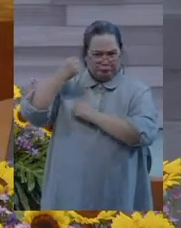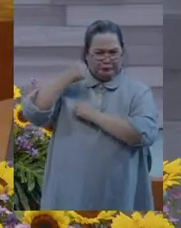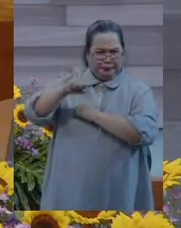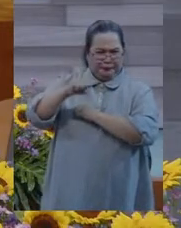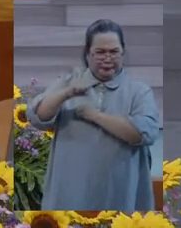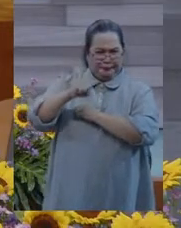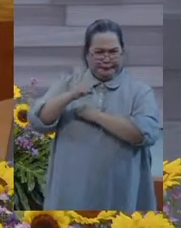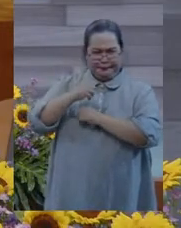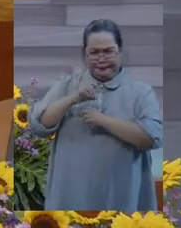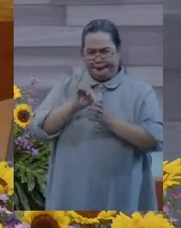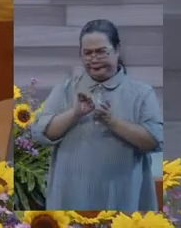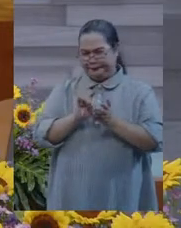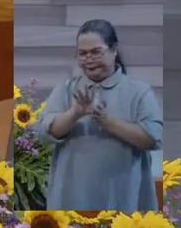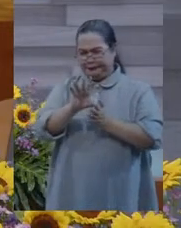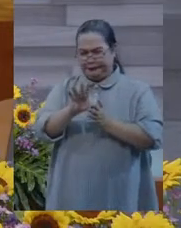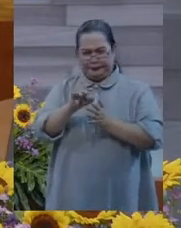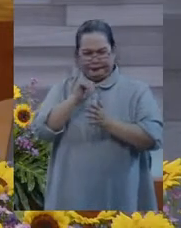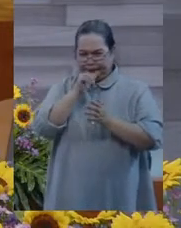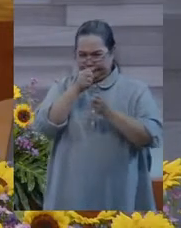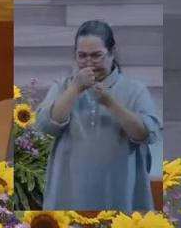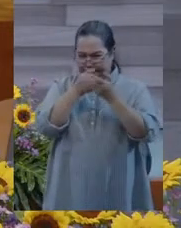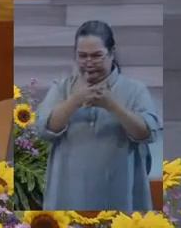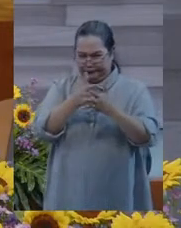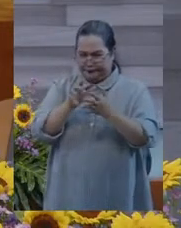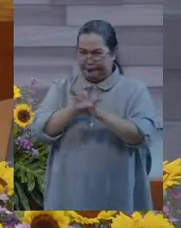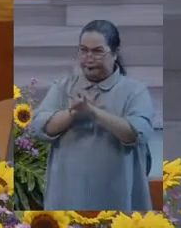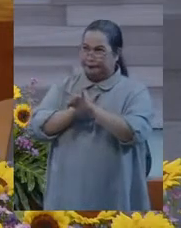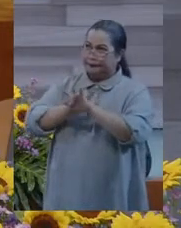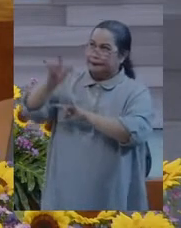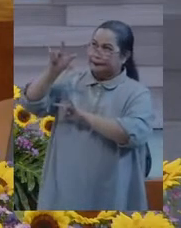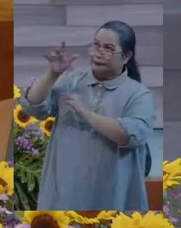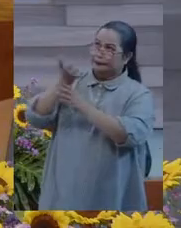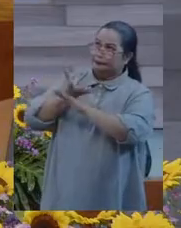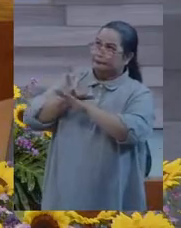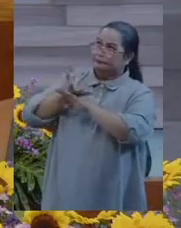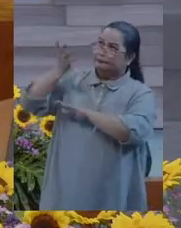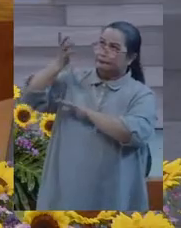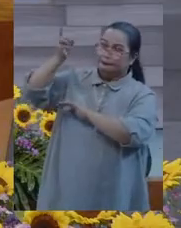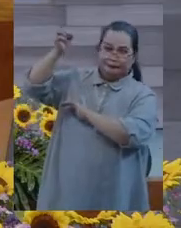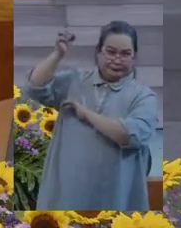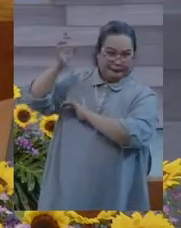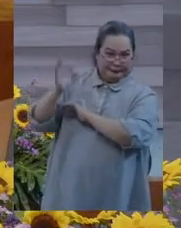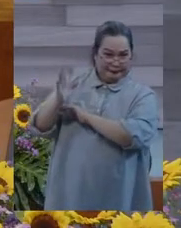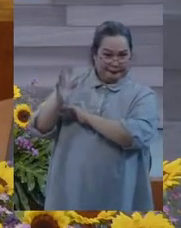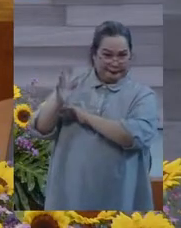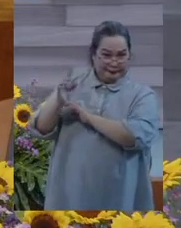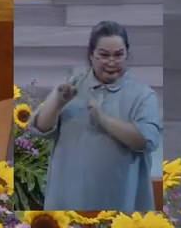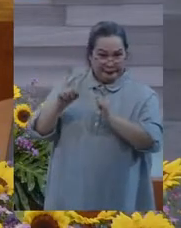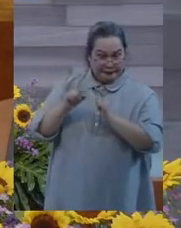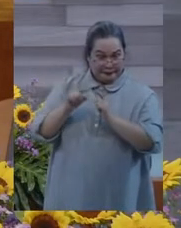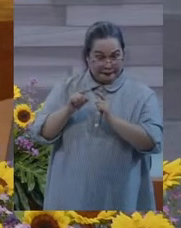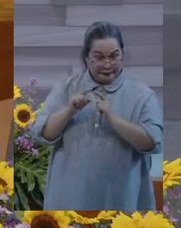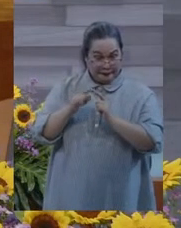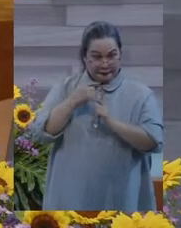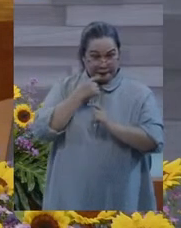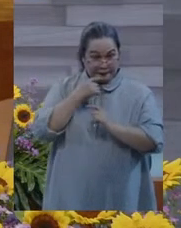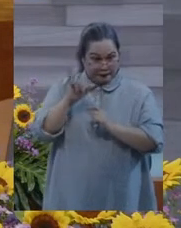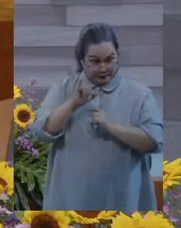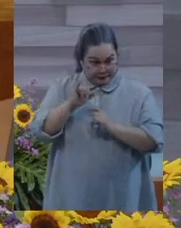flesh, reject authority, and blaspheme the glorious ones. But when the archangel Michael,